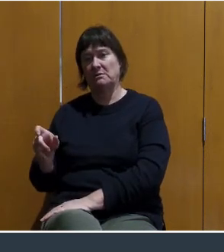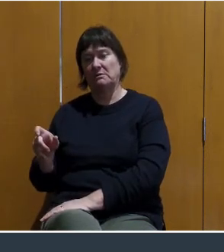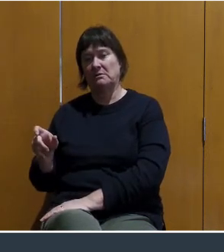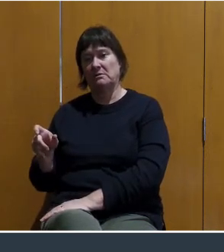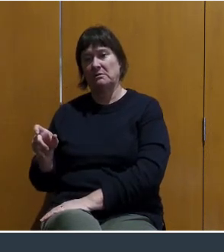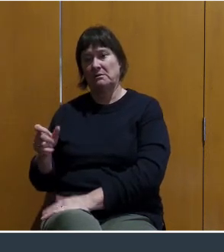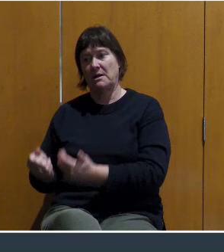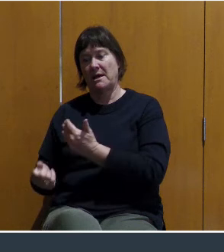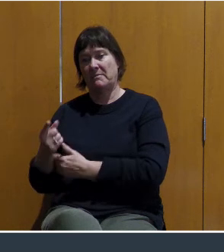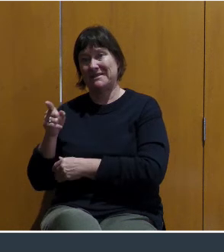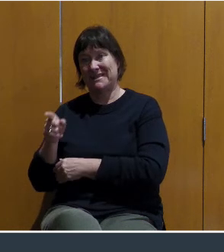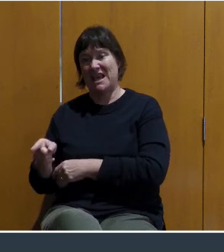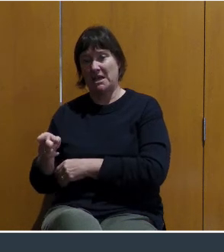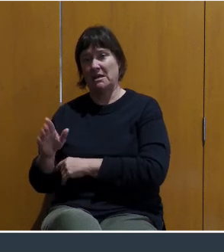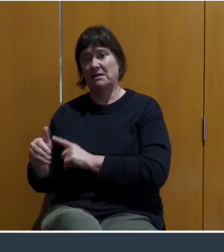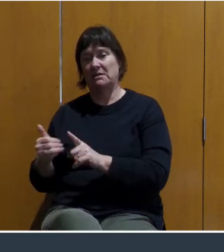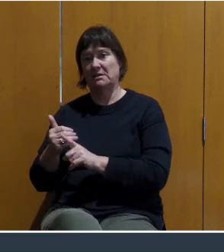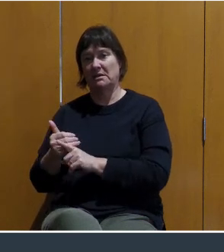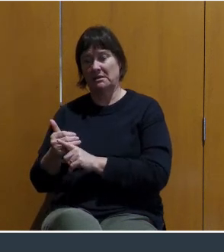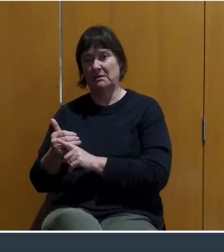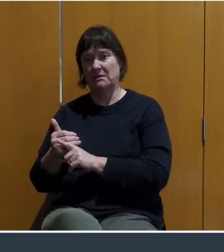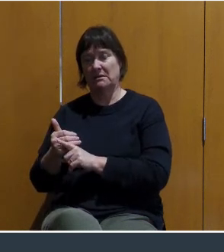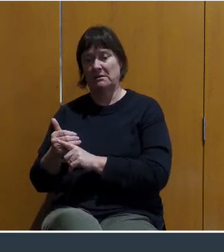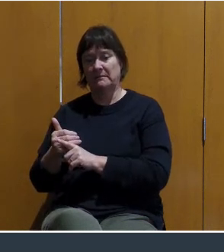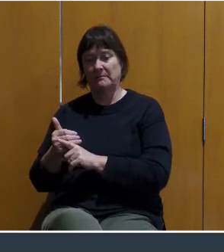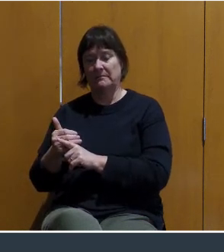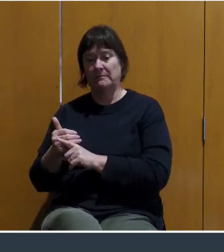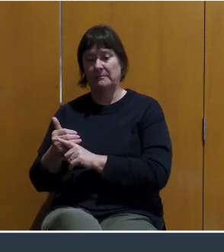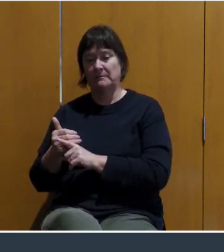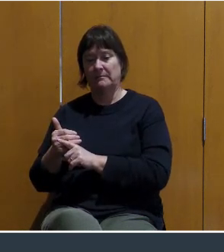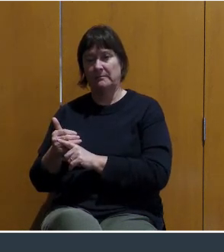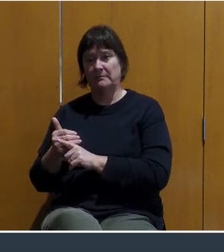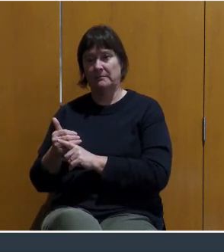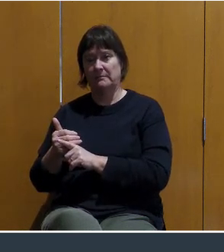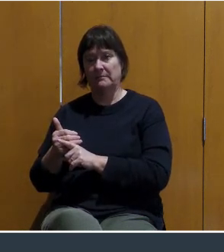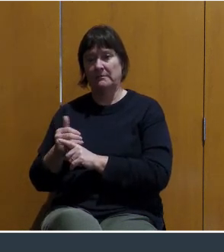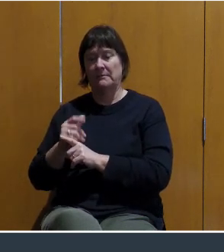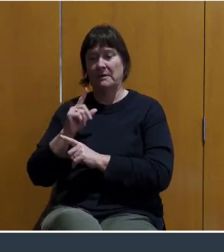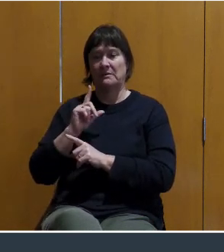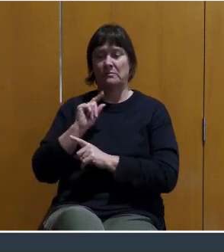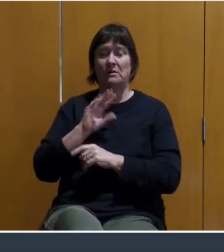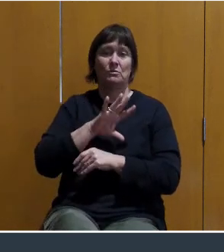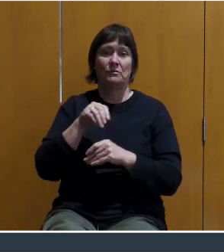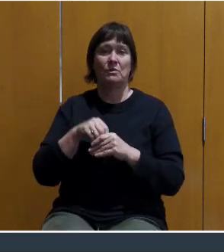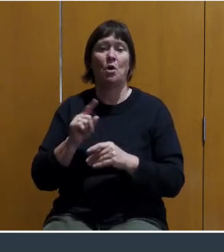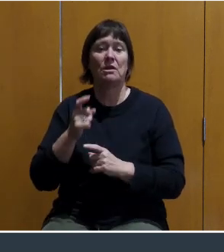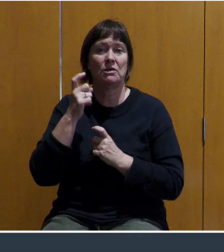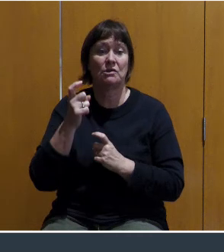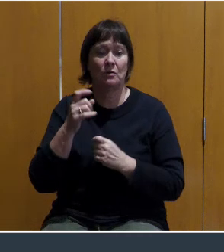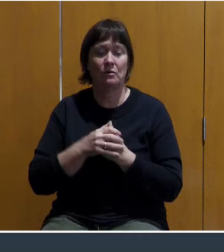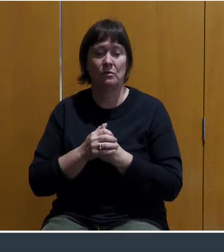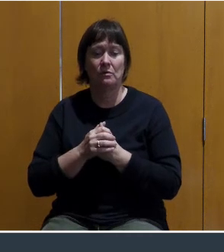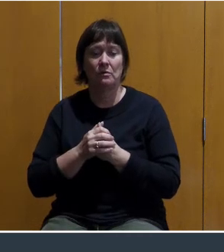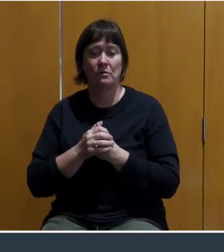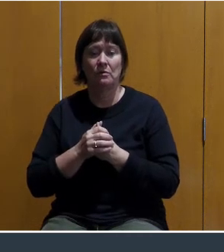area occurs. So there is merit in potentially in including that. The only concern, obviously, is